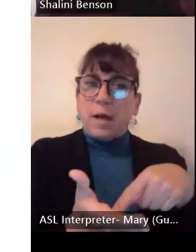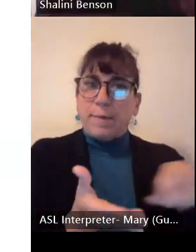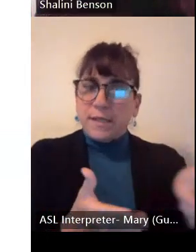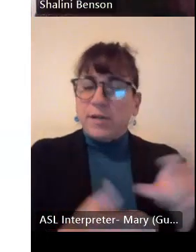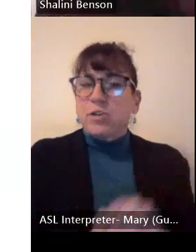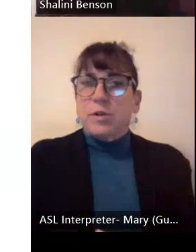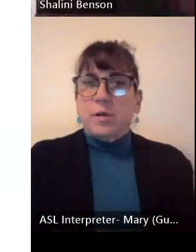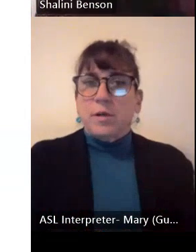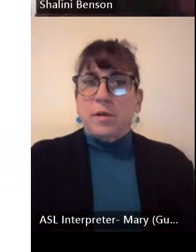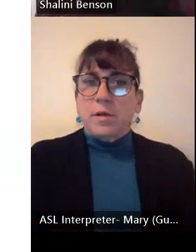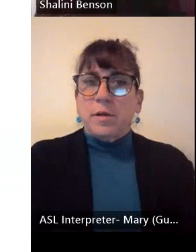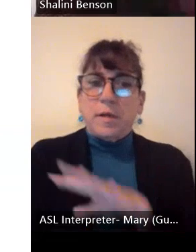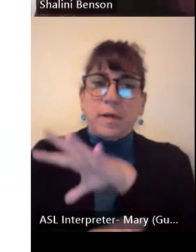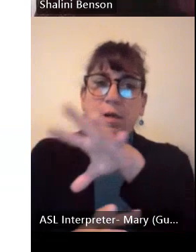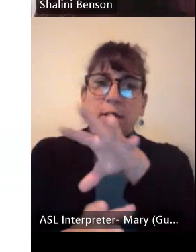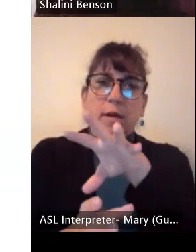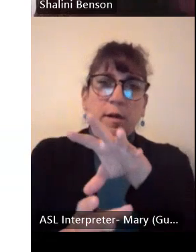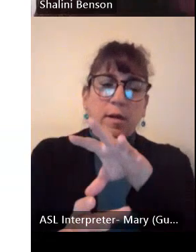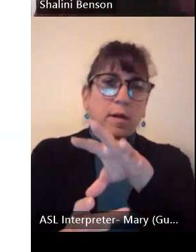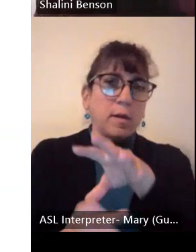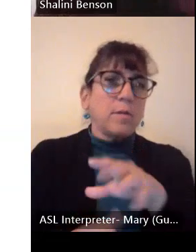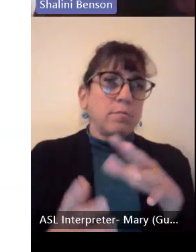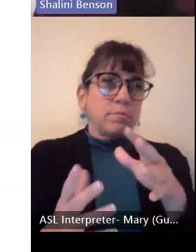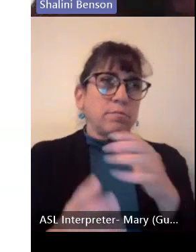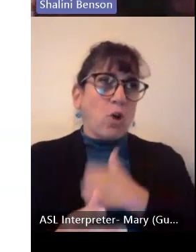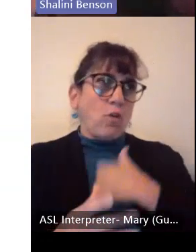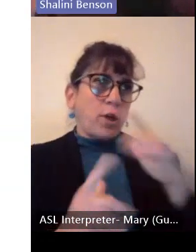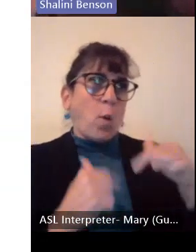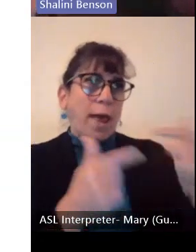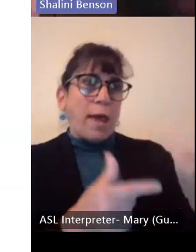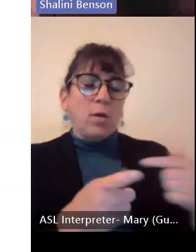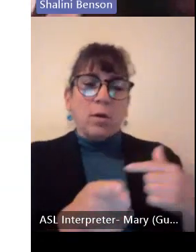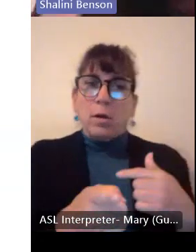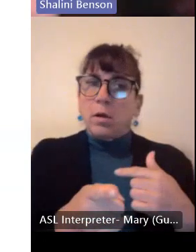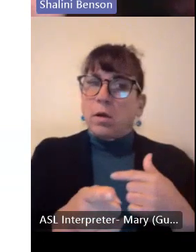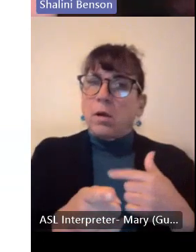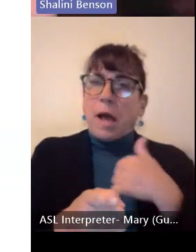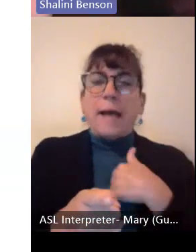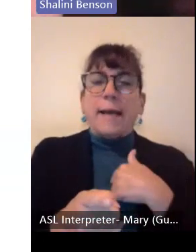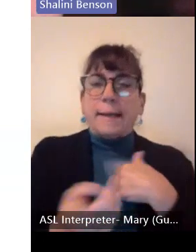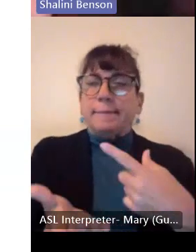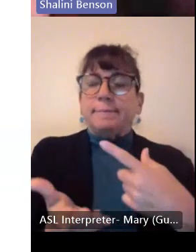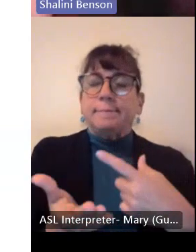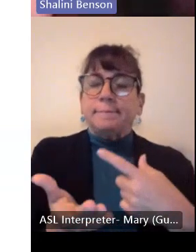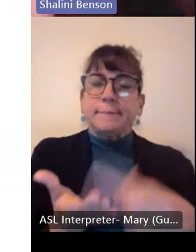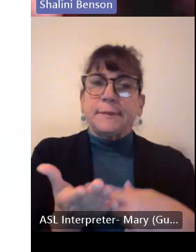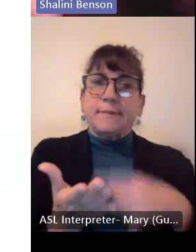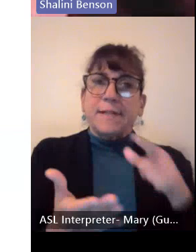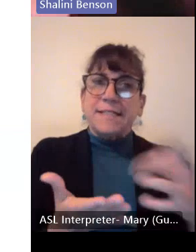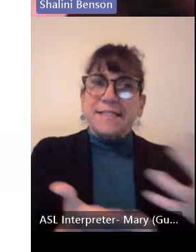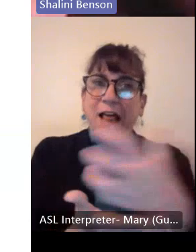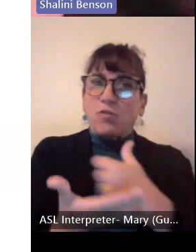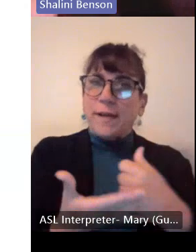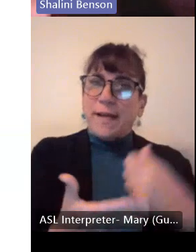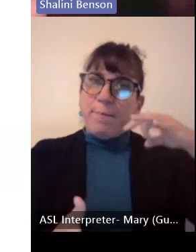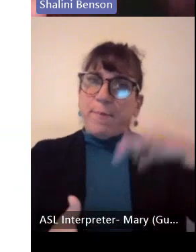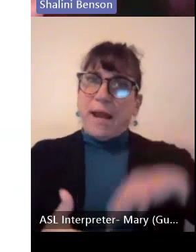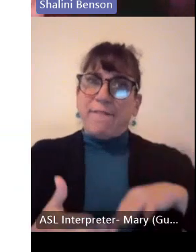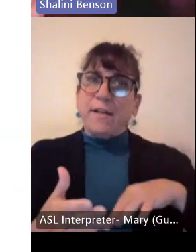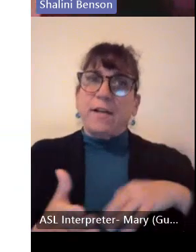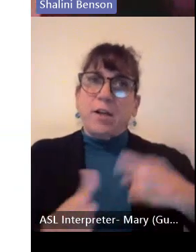just includes the provisional estimate. Sorry, go ahead. I was just saying, cover this if you want. So salaries and benefits costs have